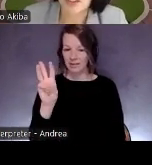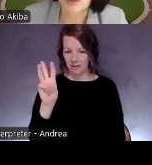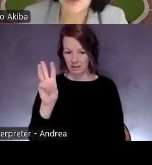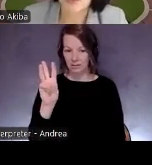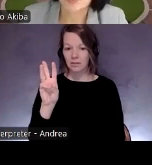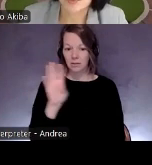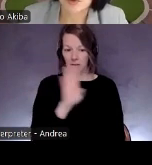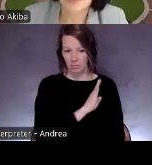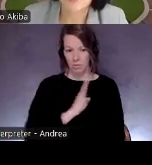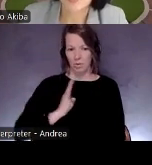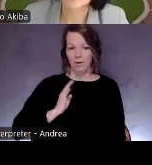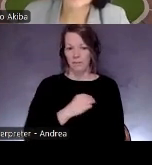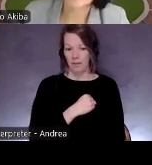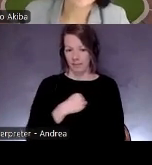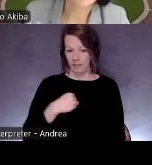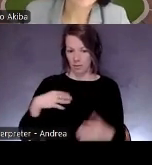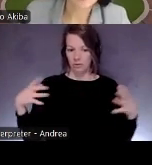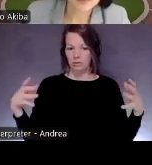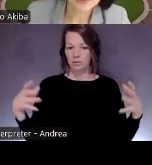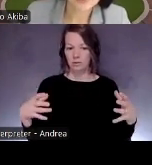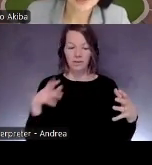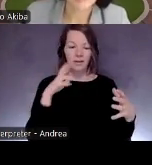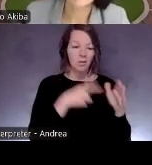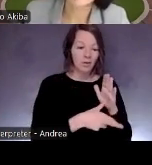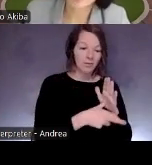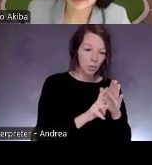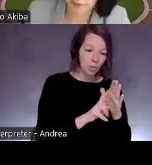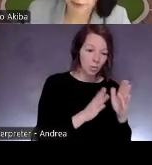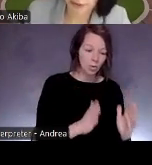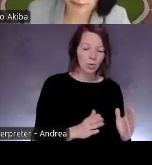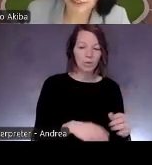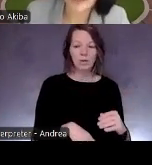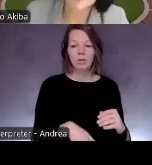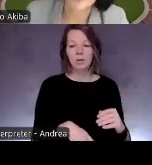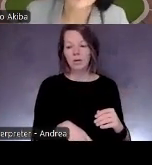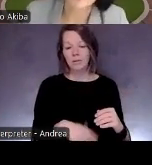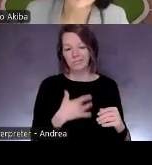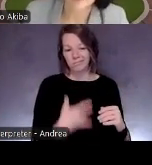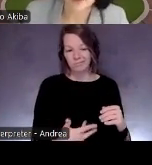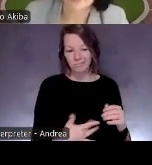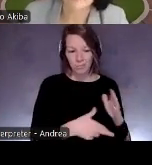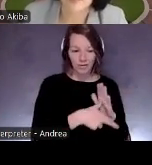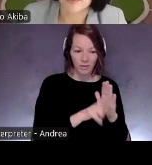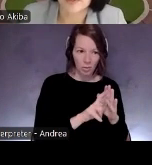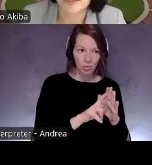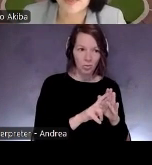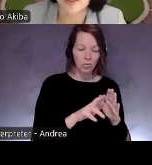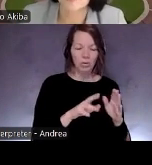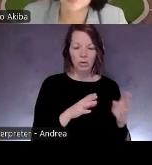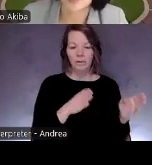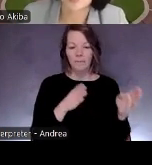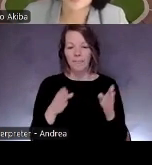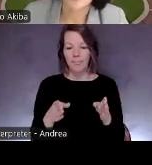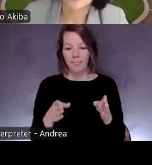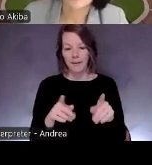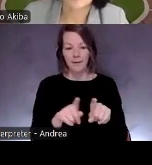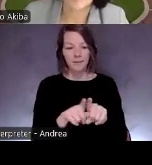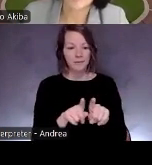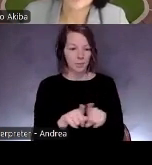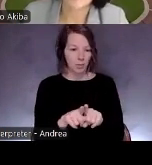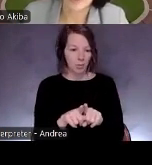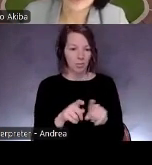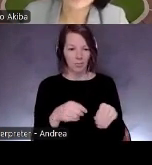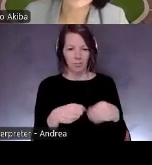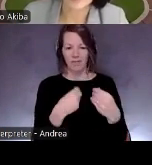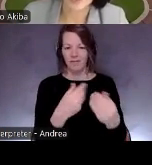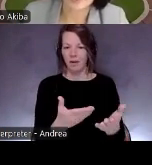members who serve also as reviewers more frequently than the regular reviewers, but also who